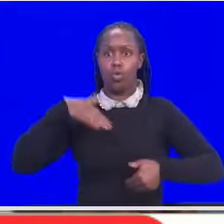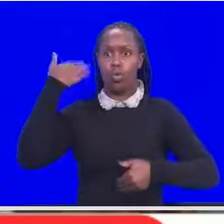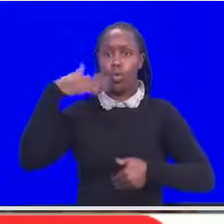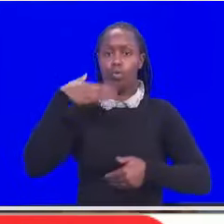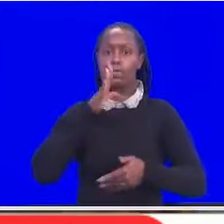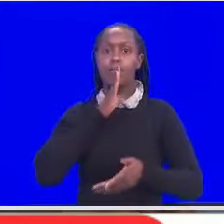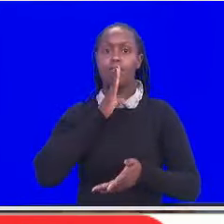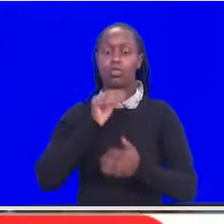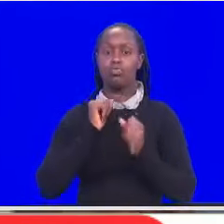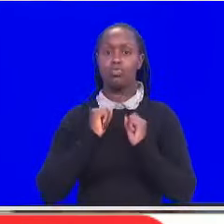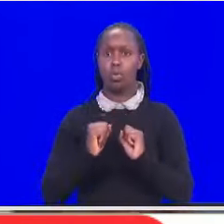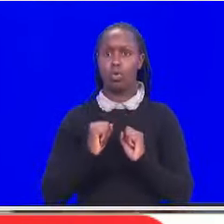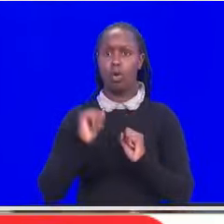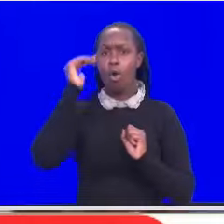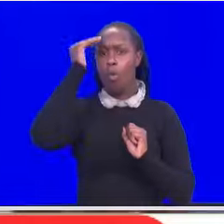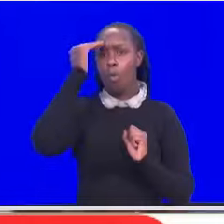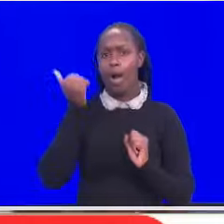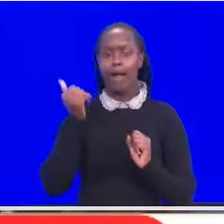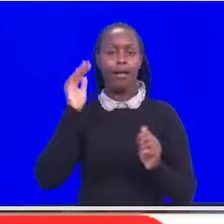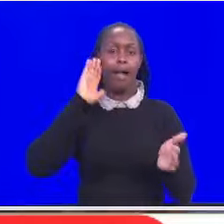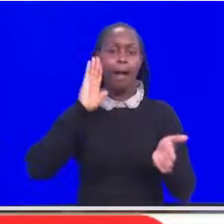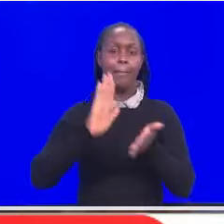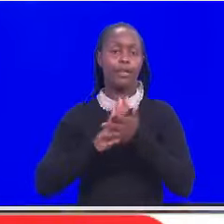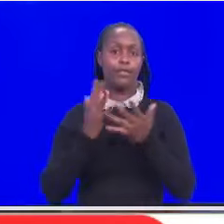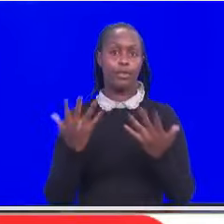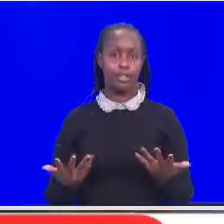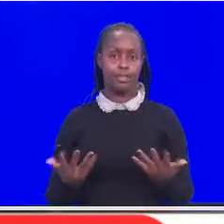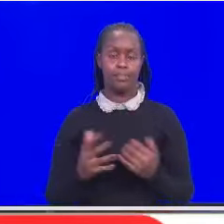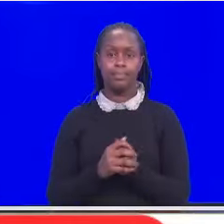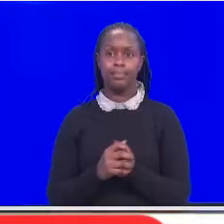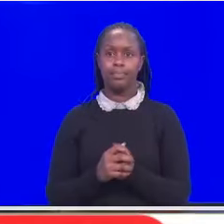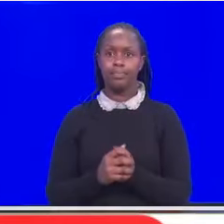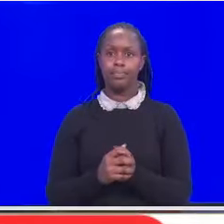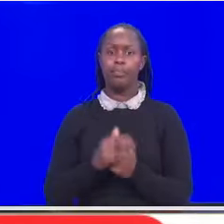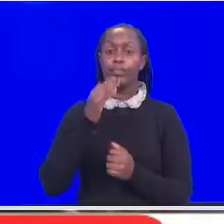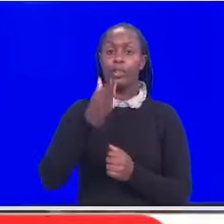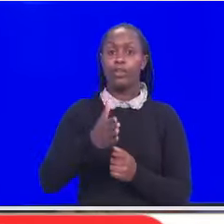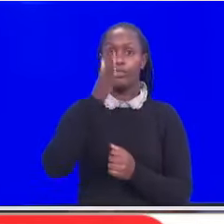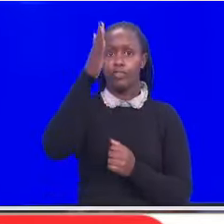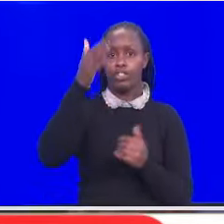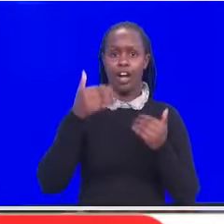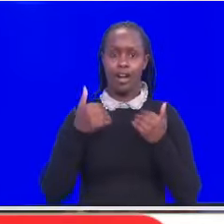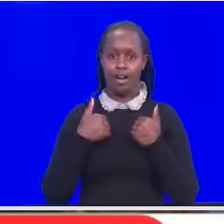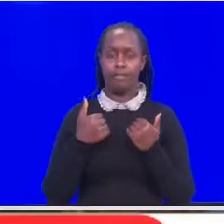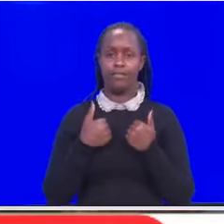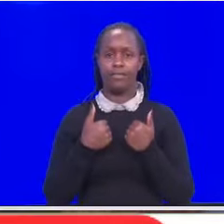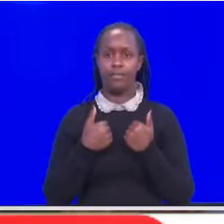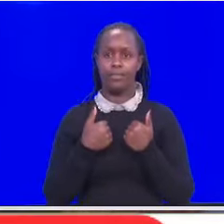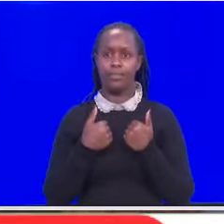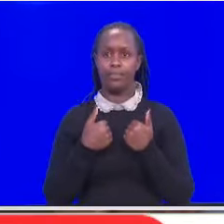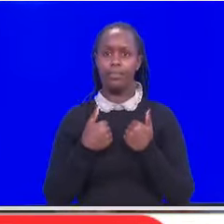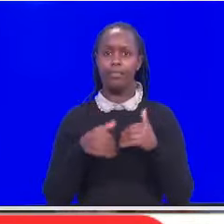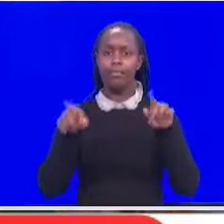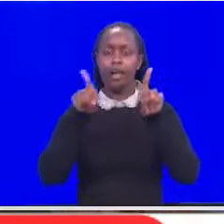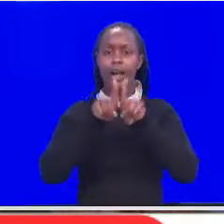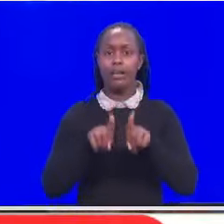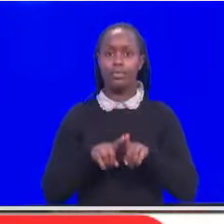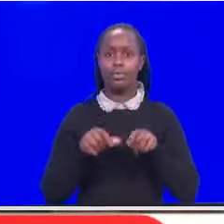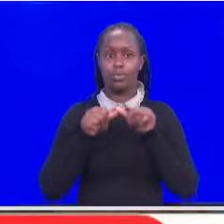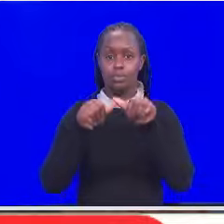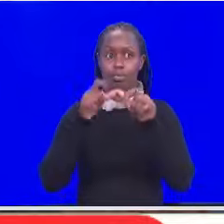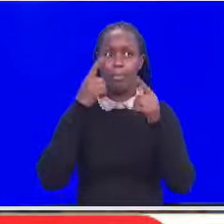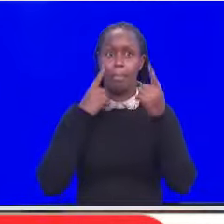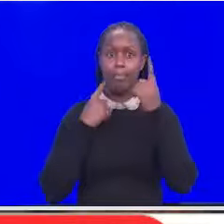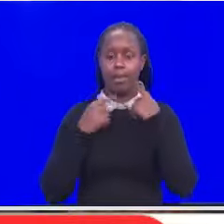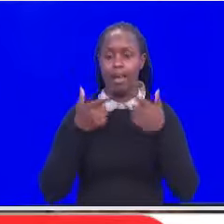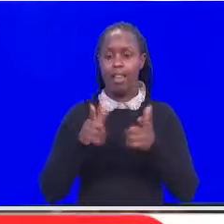strong, because I do believe we are the future of a nation. So as we mourn,